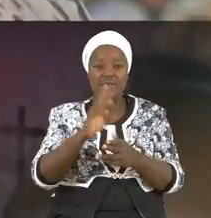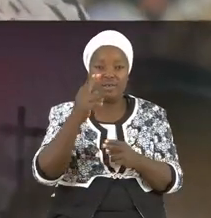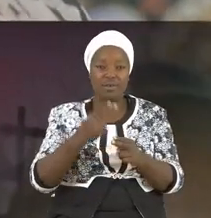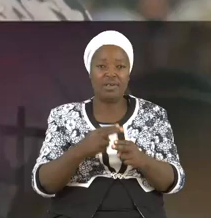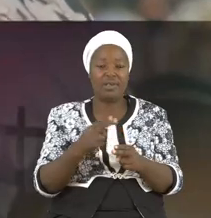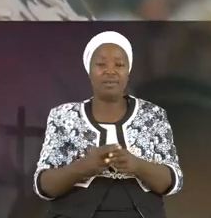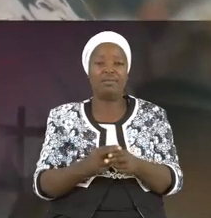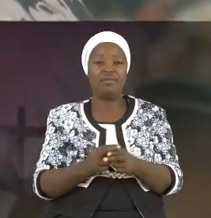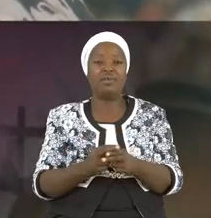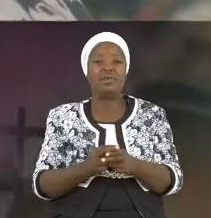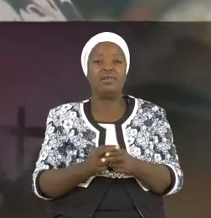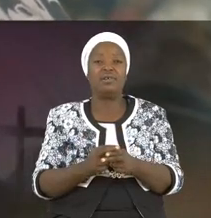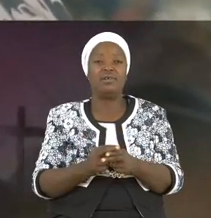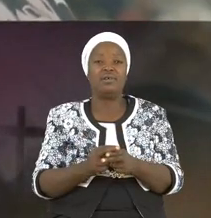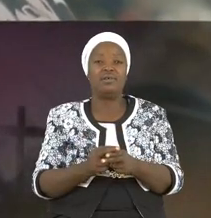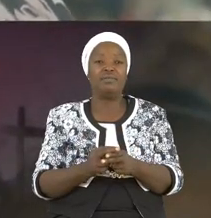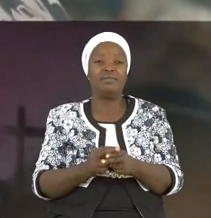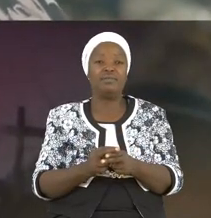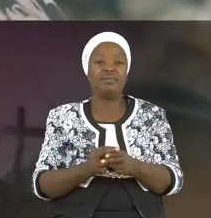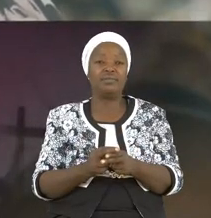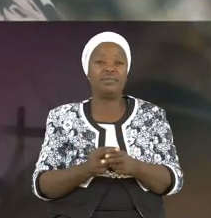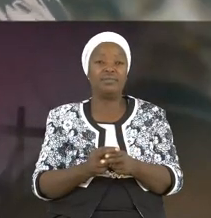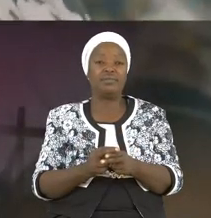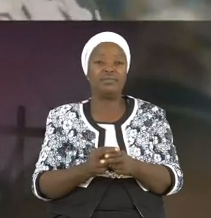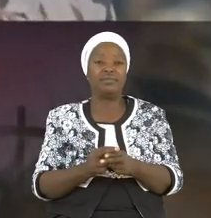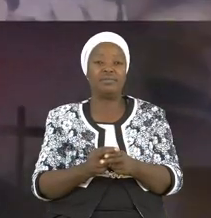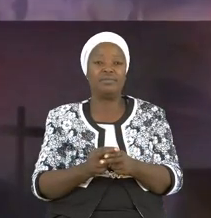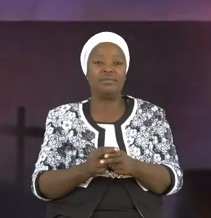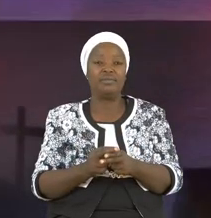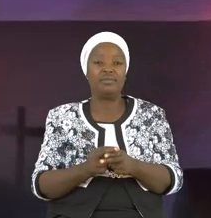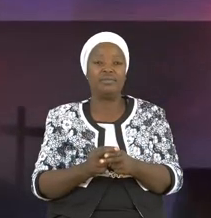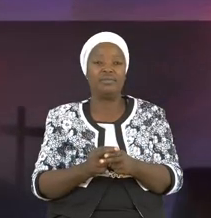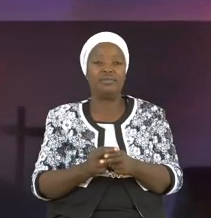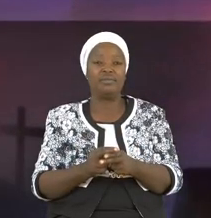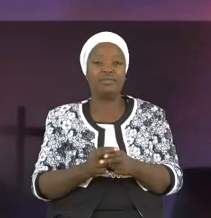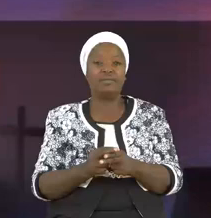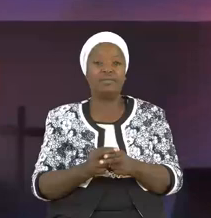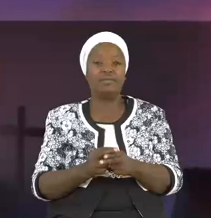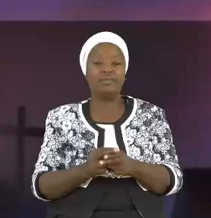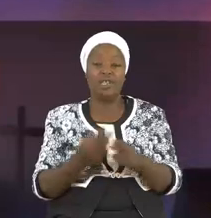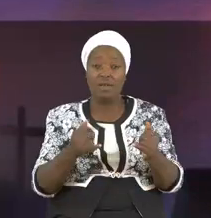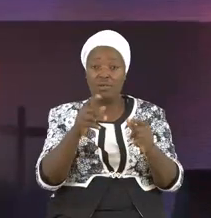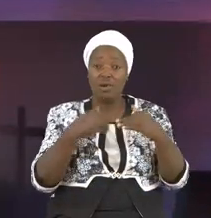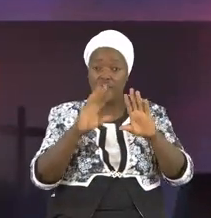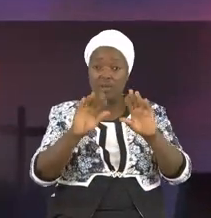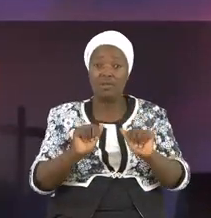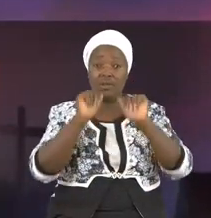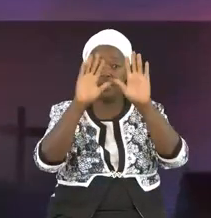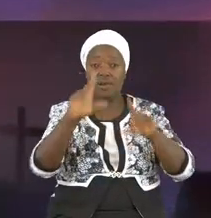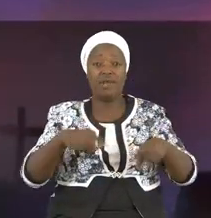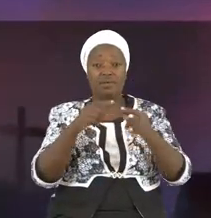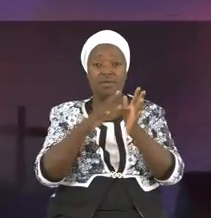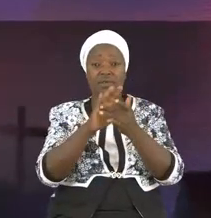have given your life to Christ, you will state everything as rightly as they